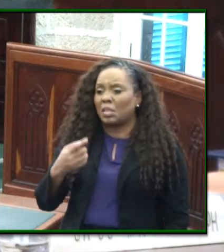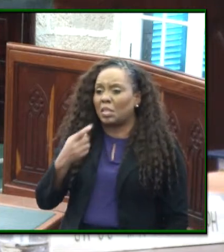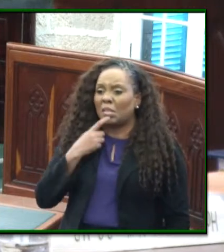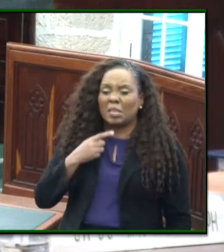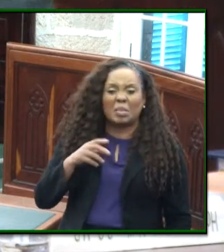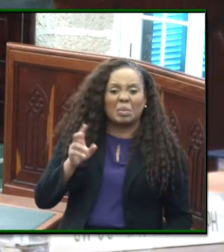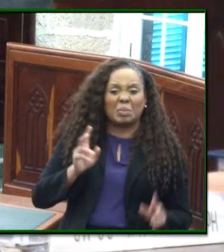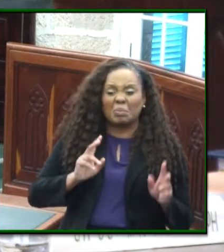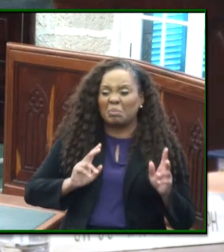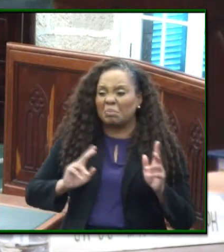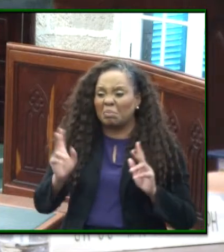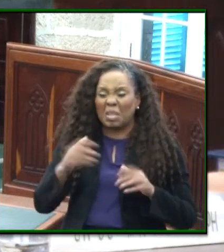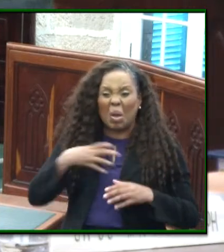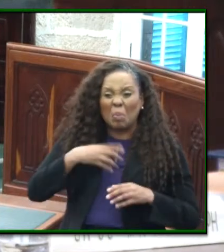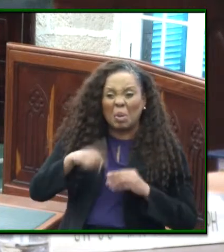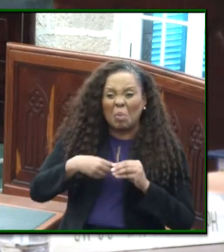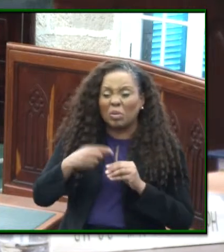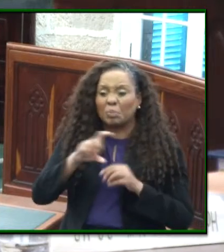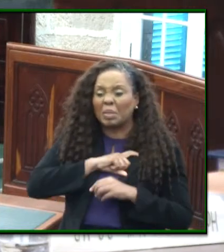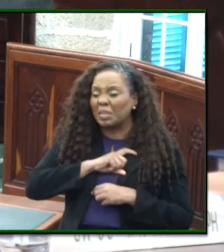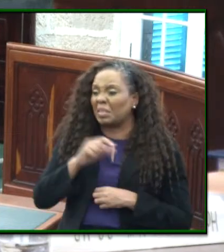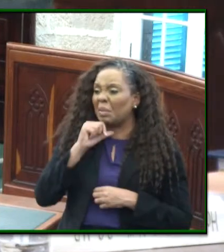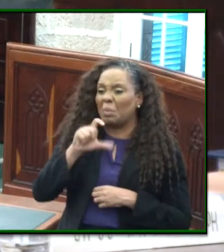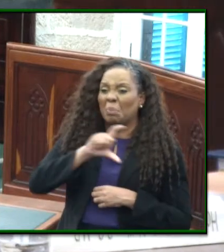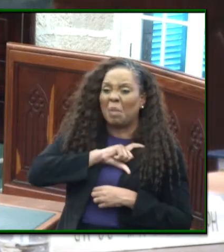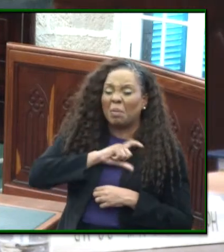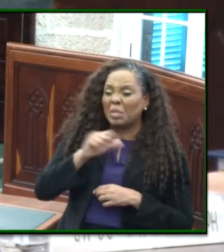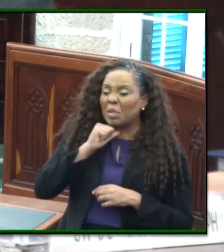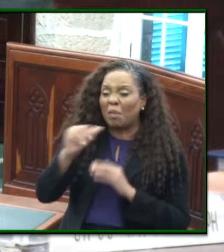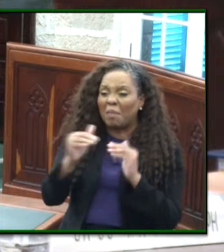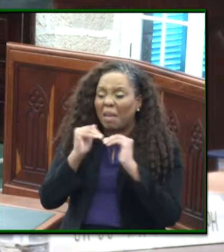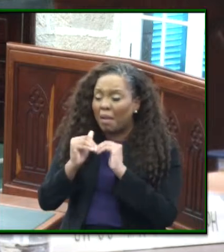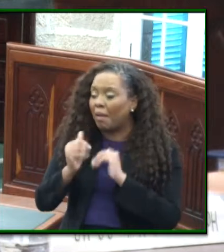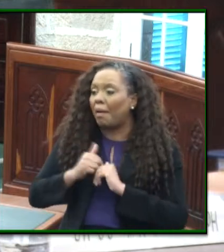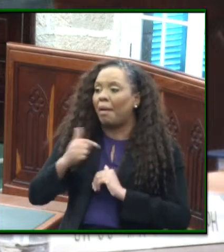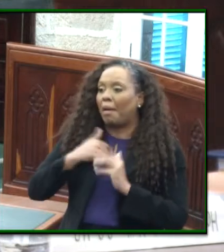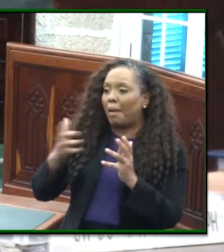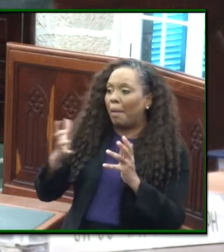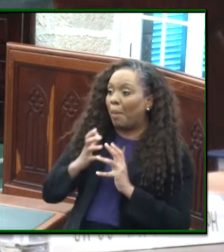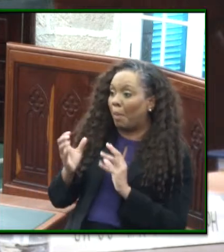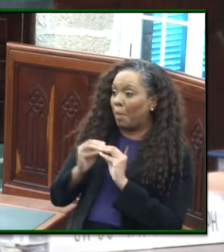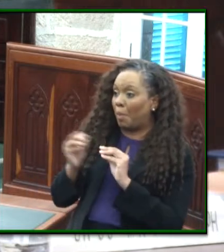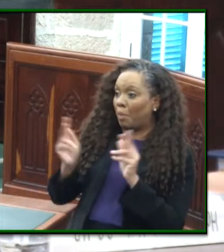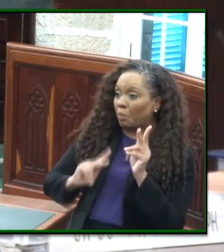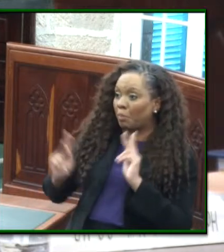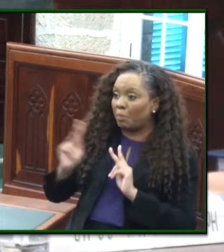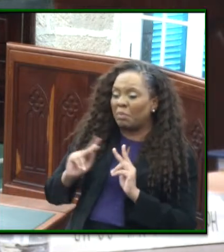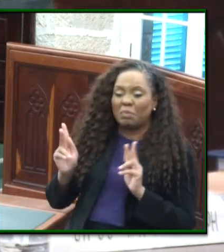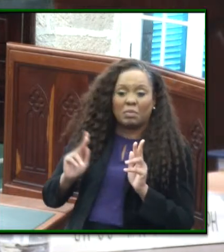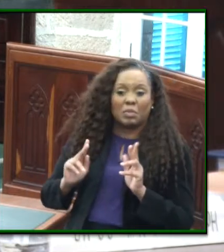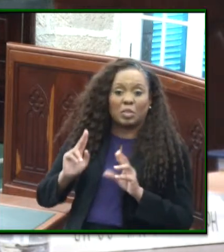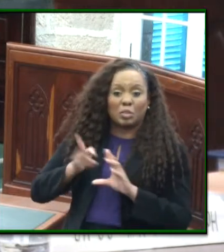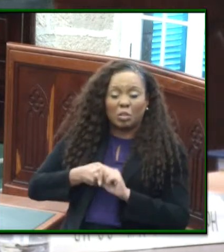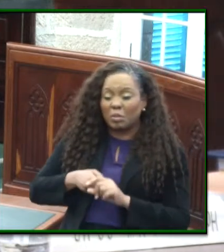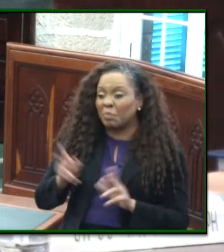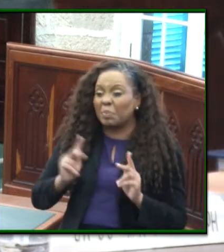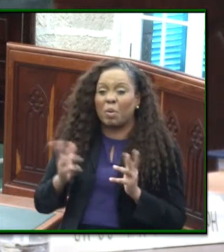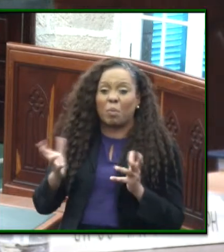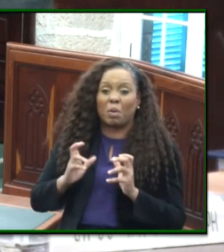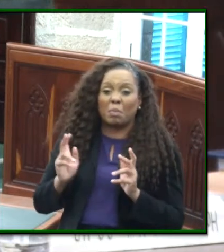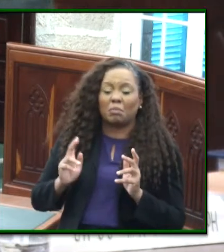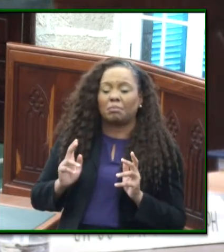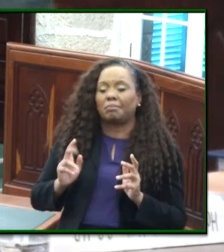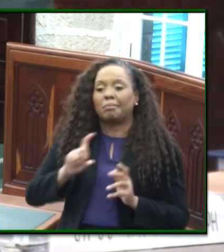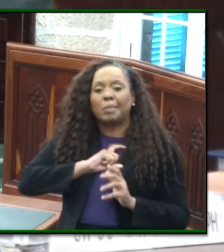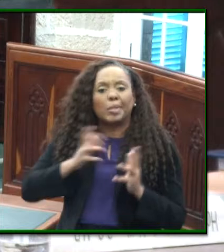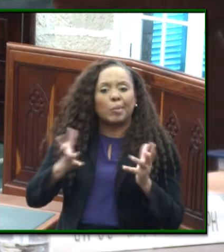all, to address this issue, because I think in everything that we're speaking about, we want more people to come to the force, we want more people to come up and